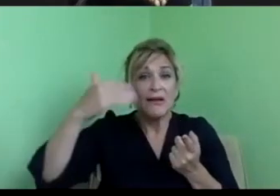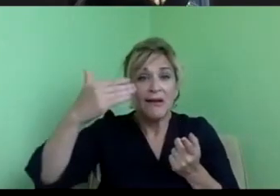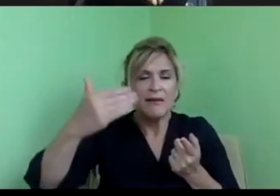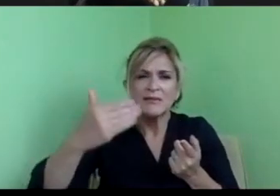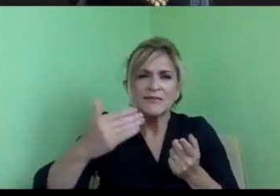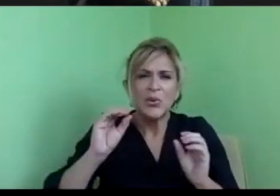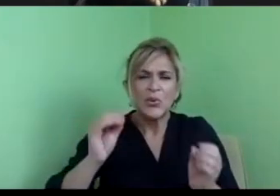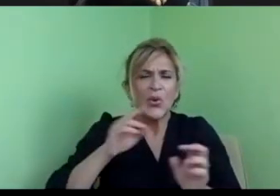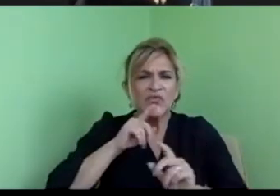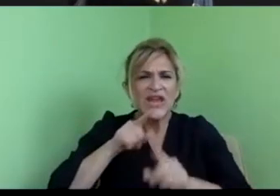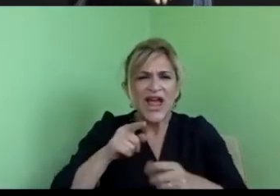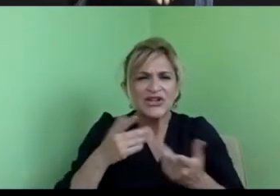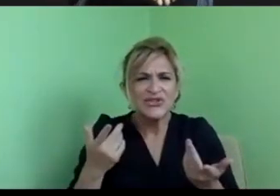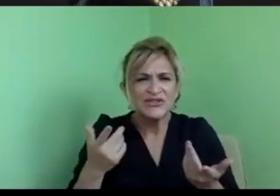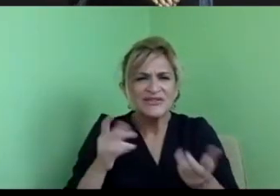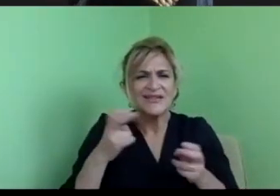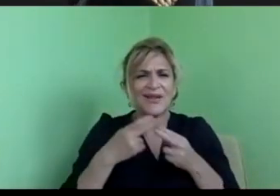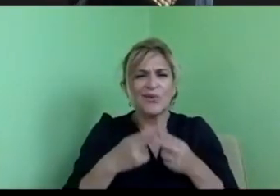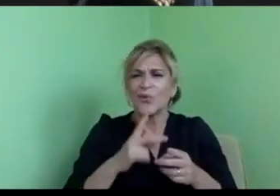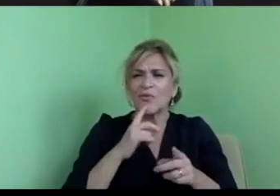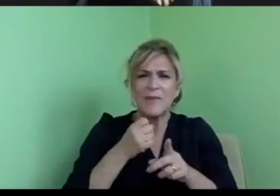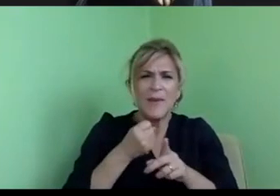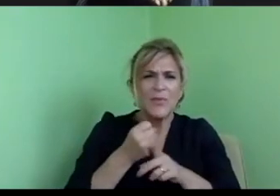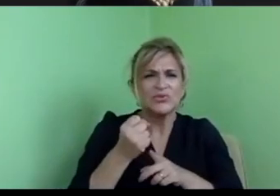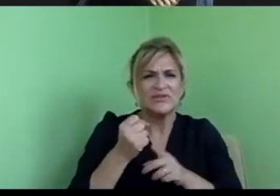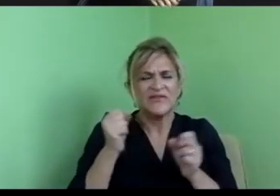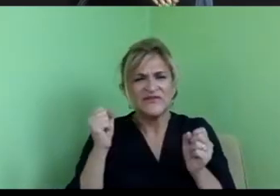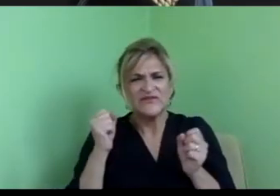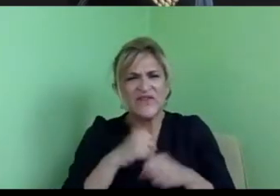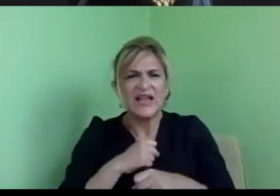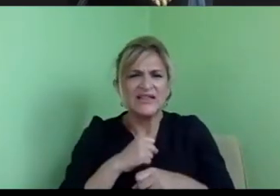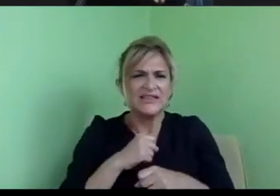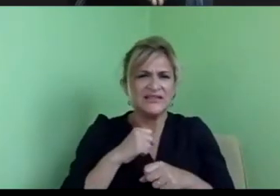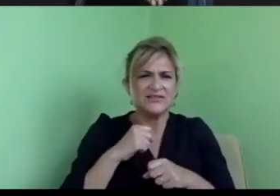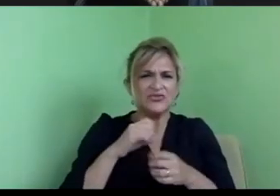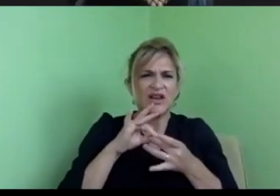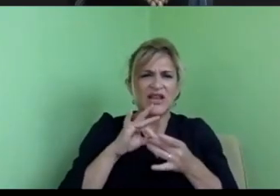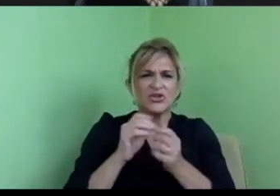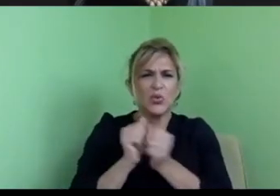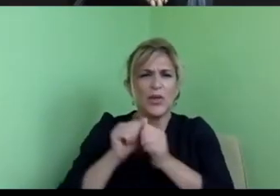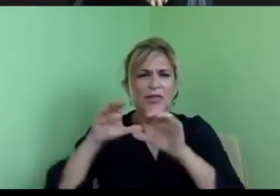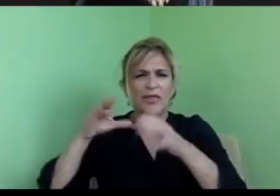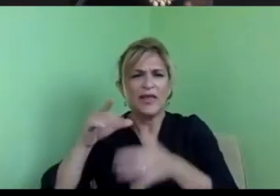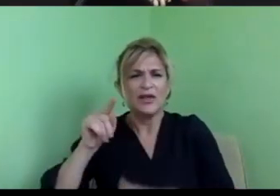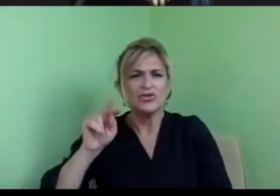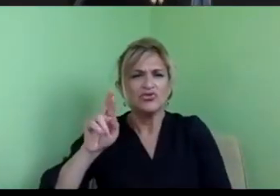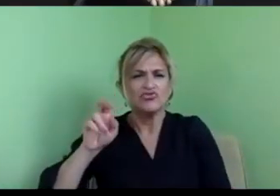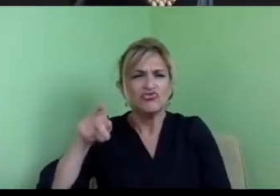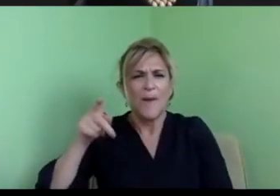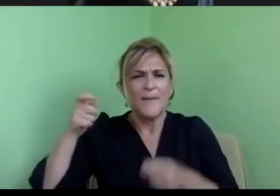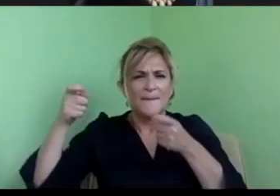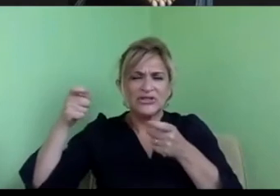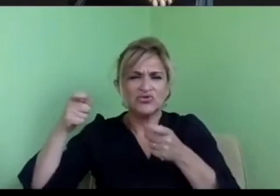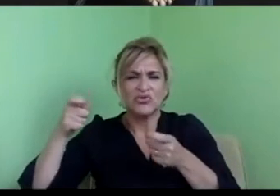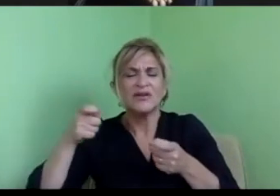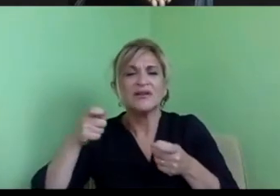know being in that abusive you know violent relationship with the trump administration you know and that every day like the